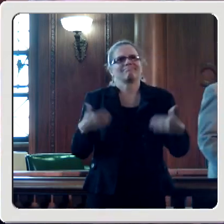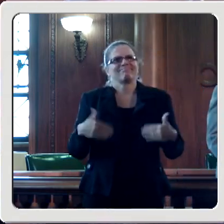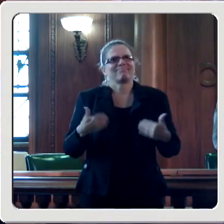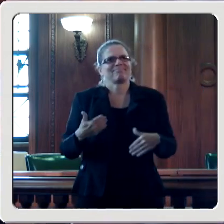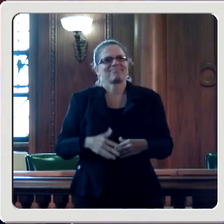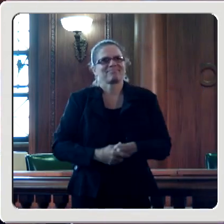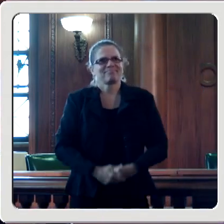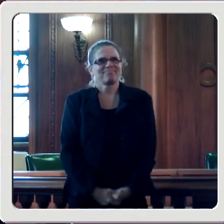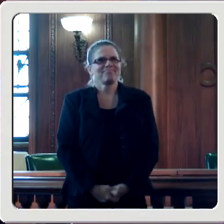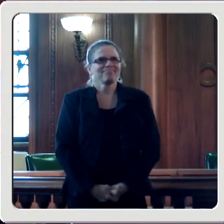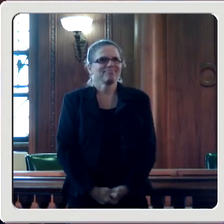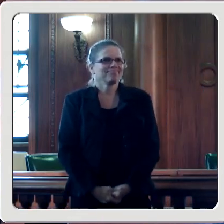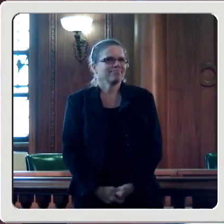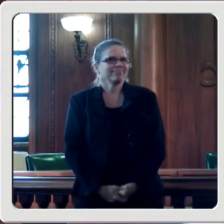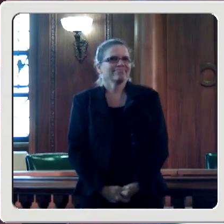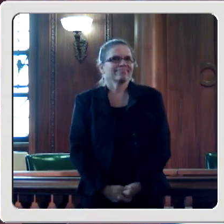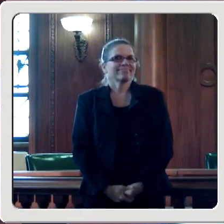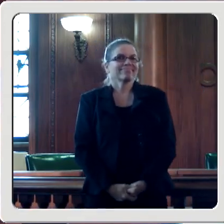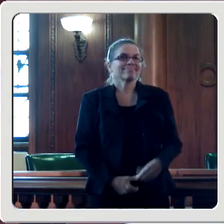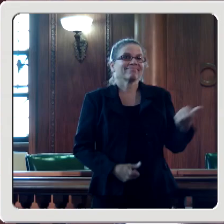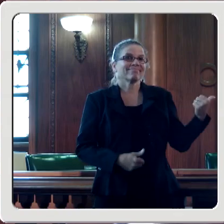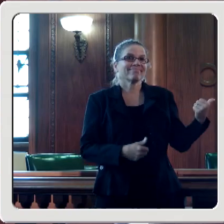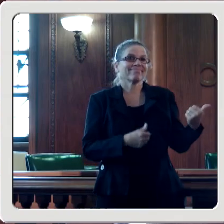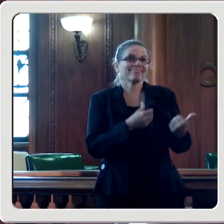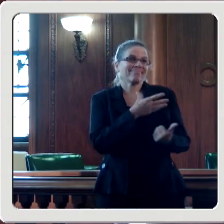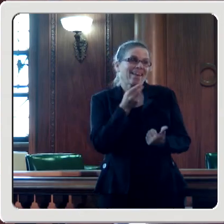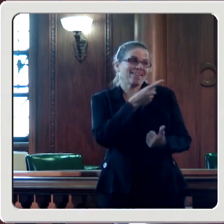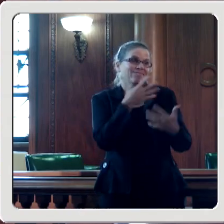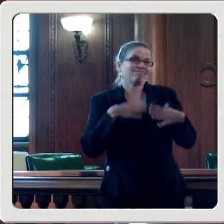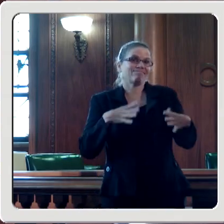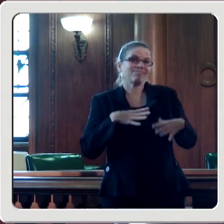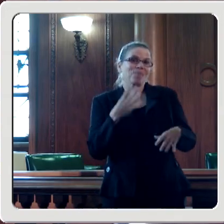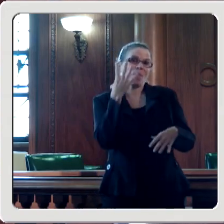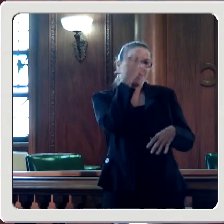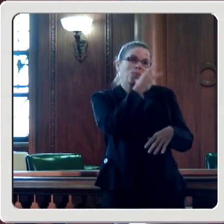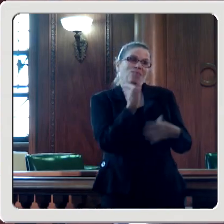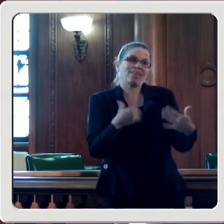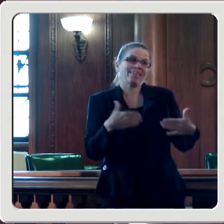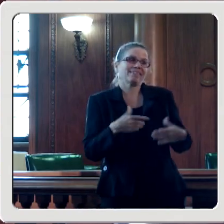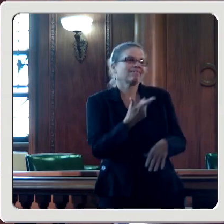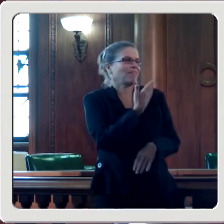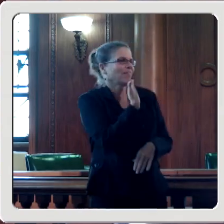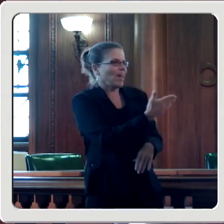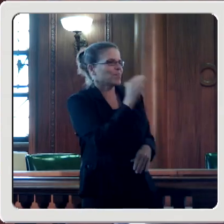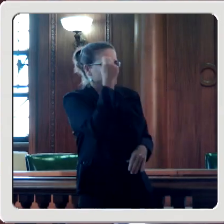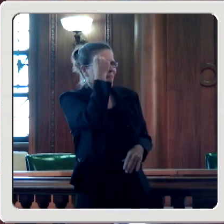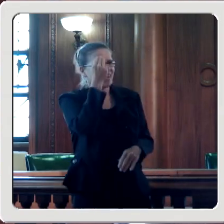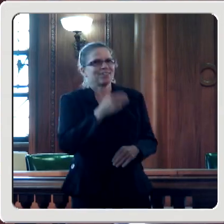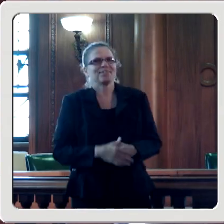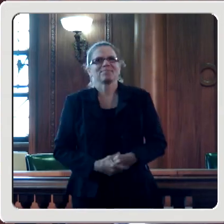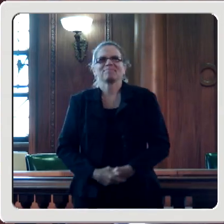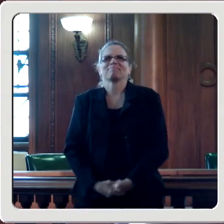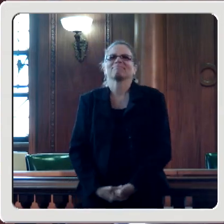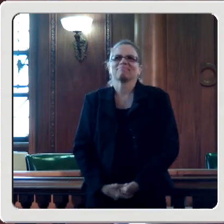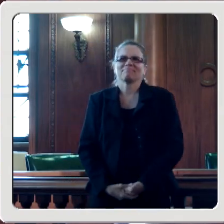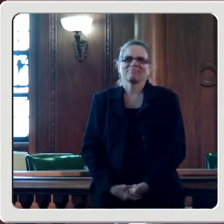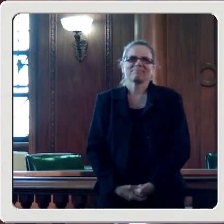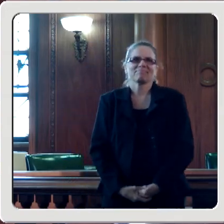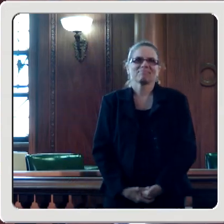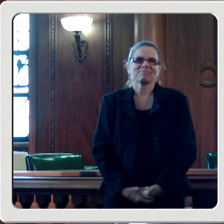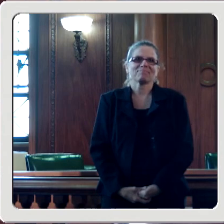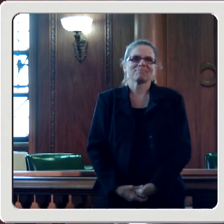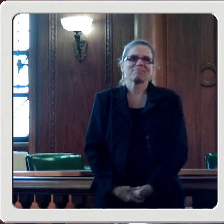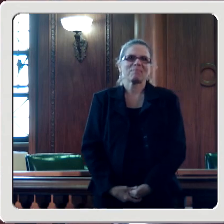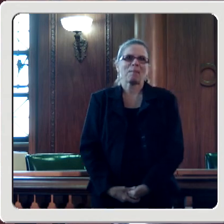Another nice outfit there, Helen. Thank you, Mayor. Thank you. Okay, we'll now go into our public